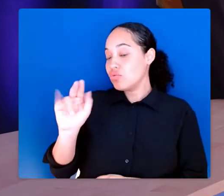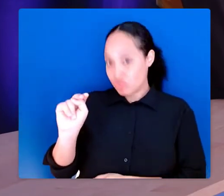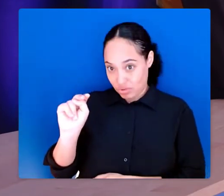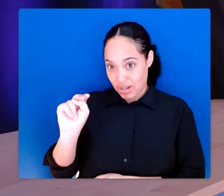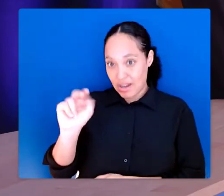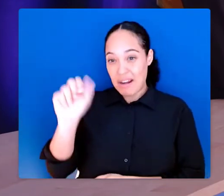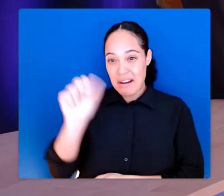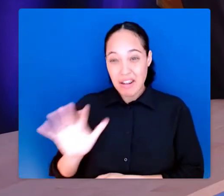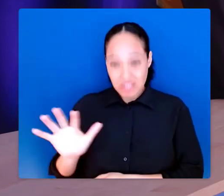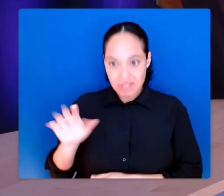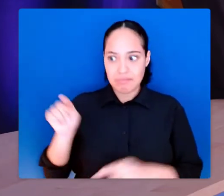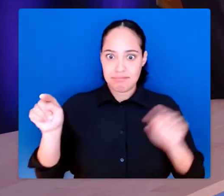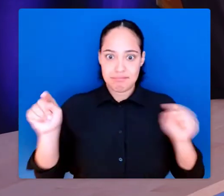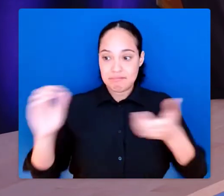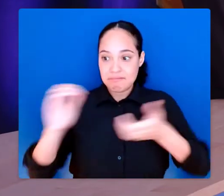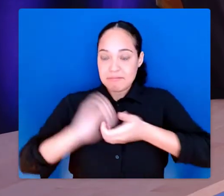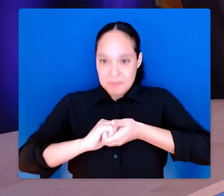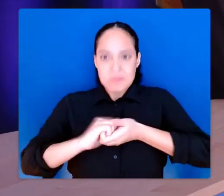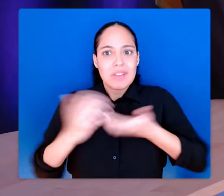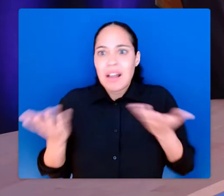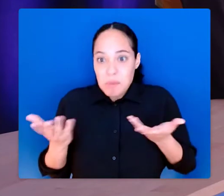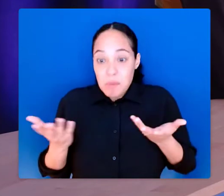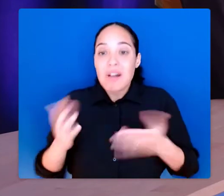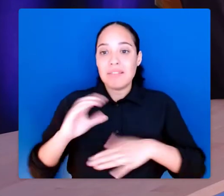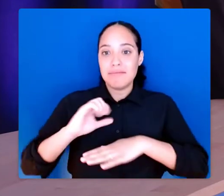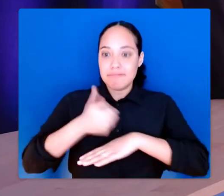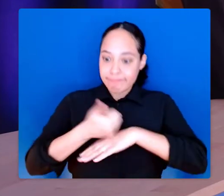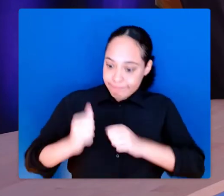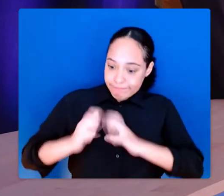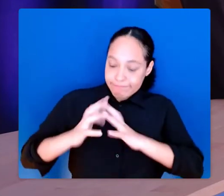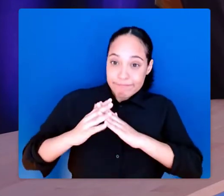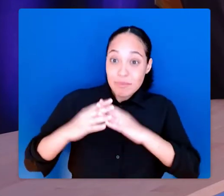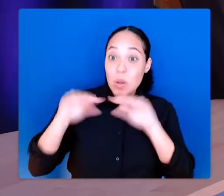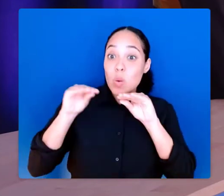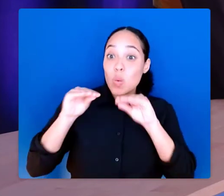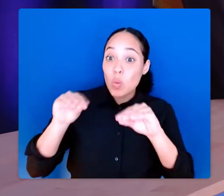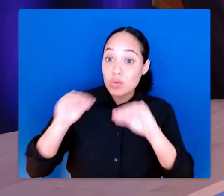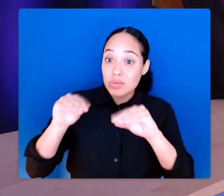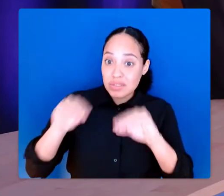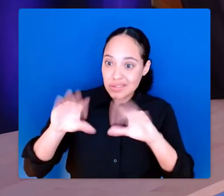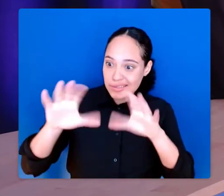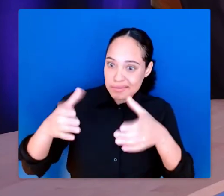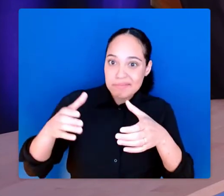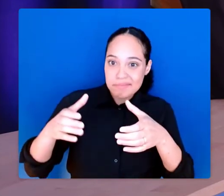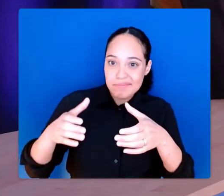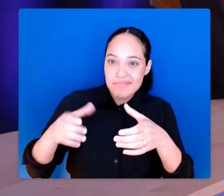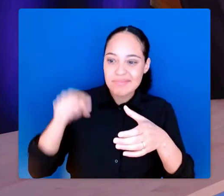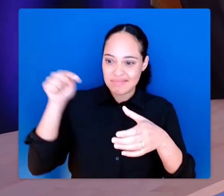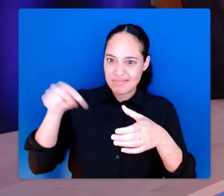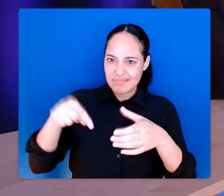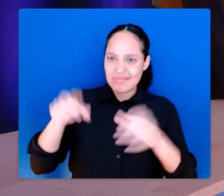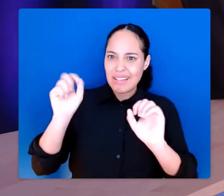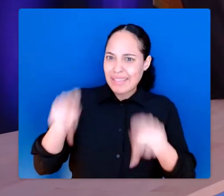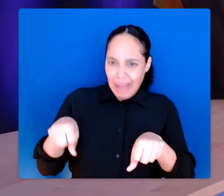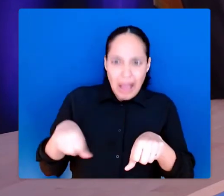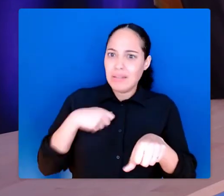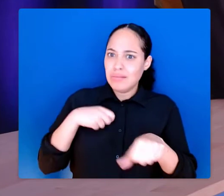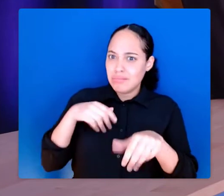Amazing. Um, you talked briefly about AI and accessibility. Have you done any work or projects into